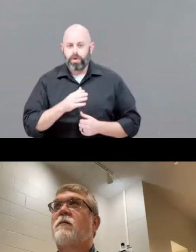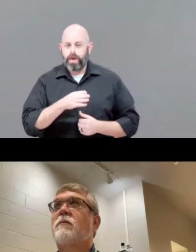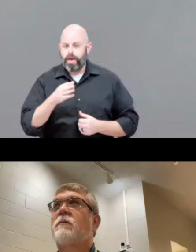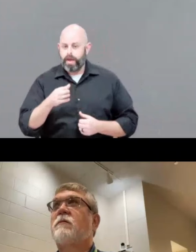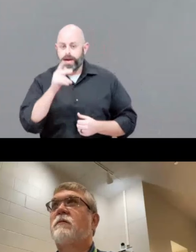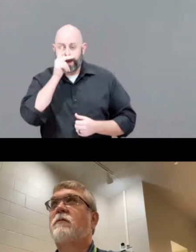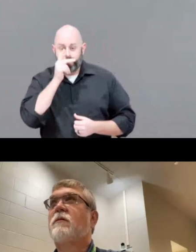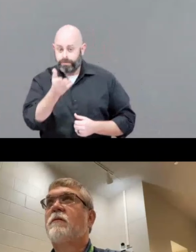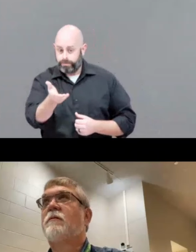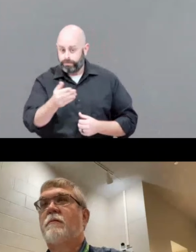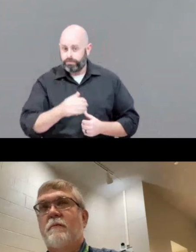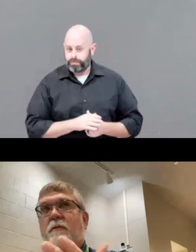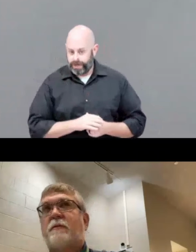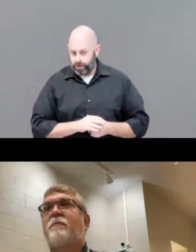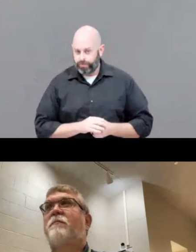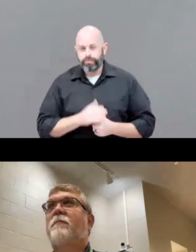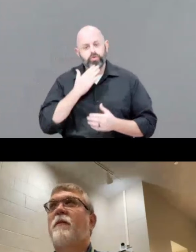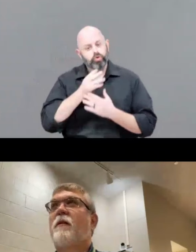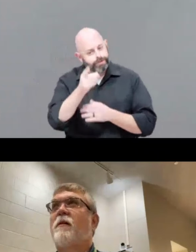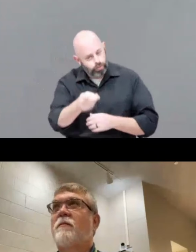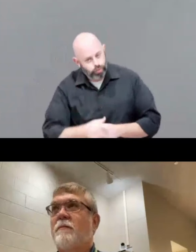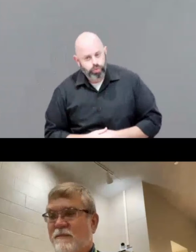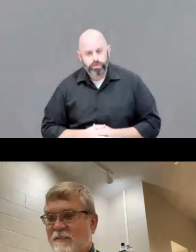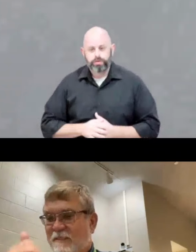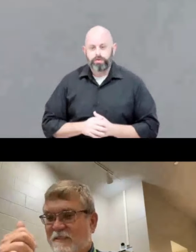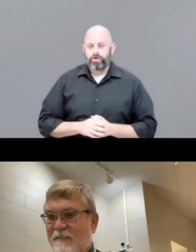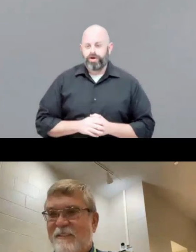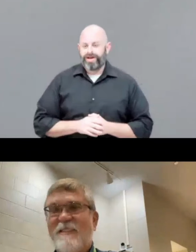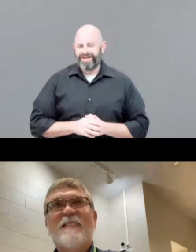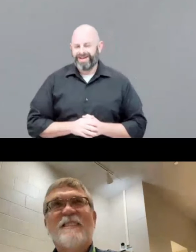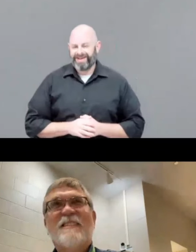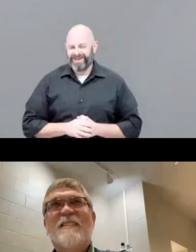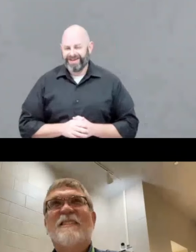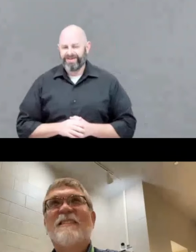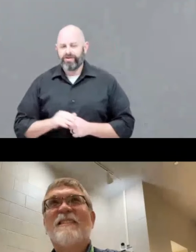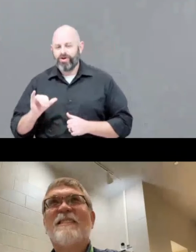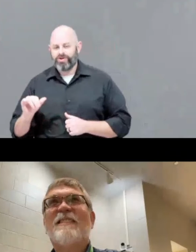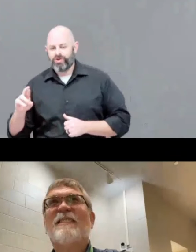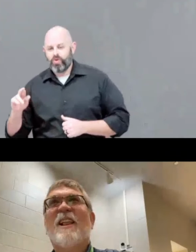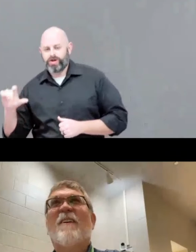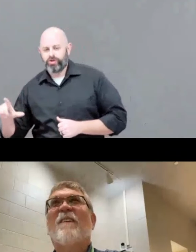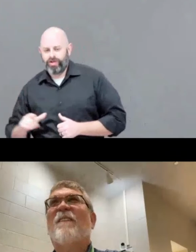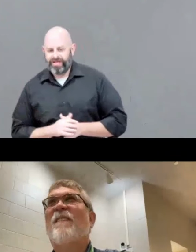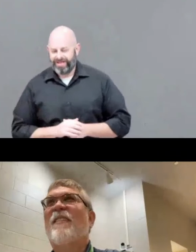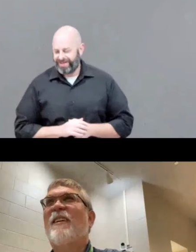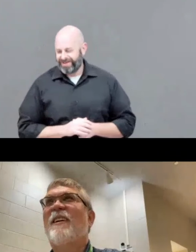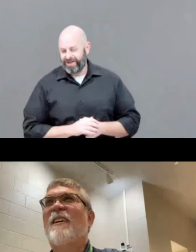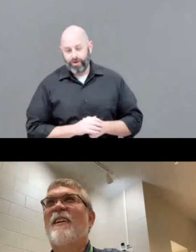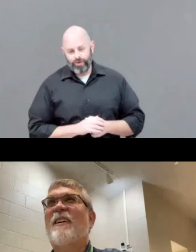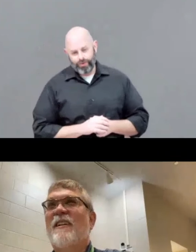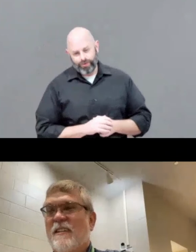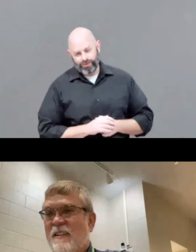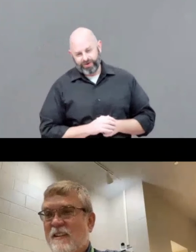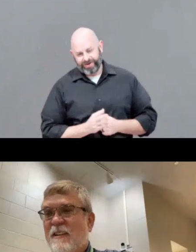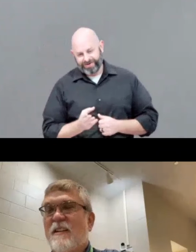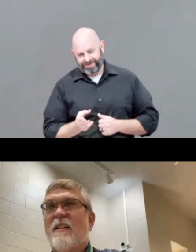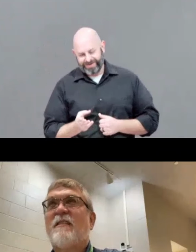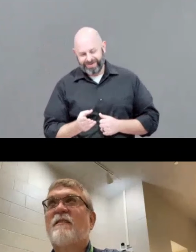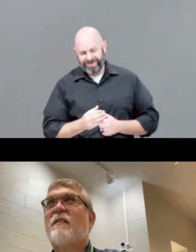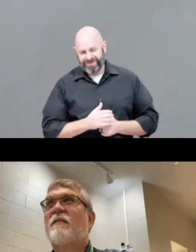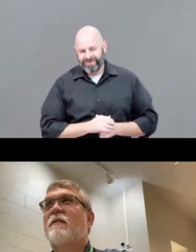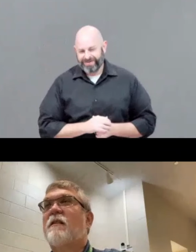Then Kevin, good to see you. And also Rachel. Always. Hello.